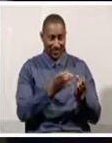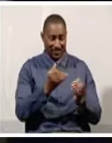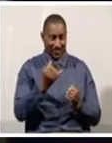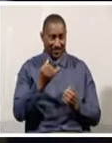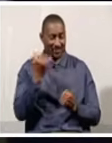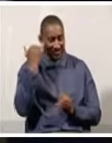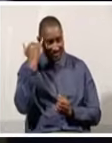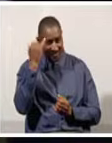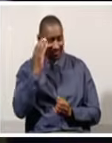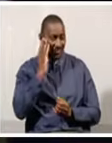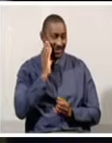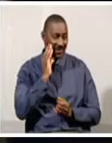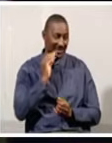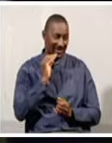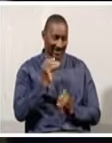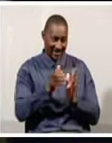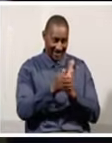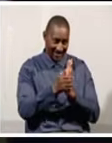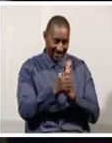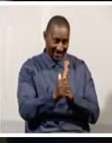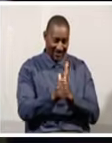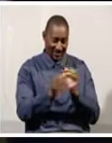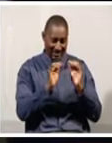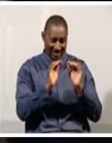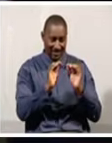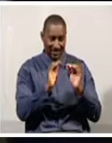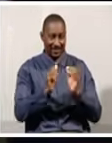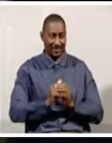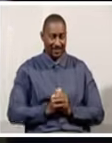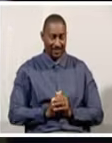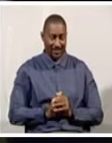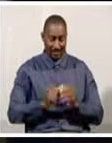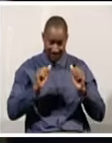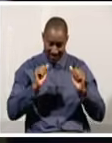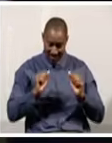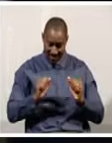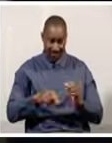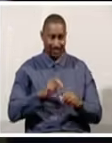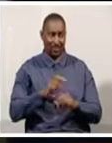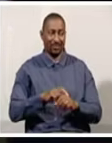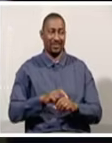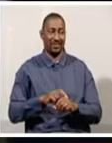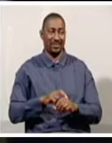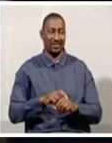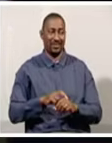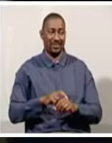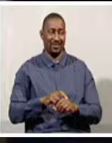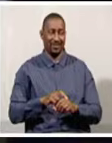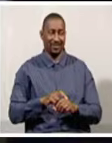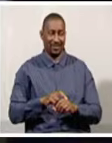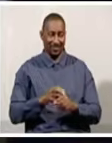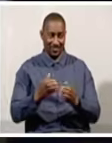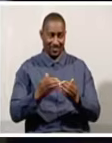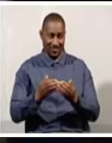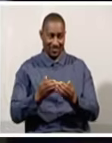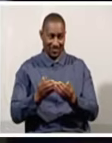skill, teaching us and showing us that the future is ours and we should be ready to take it. And he is willing to teach us if we